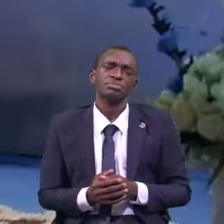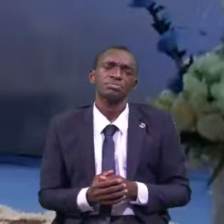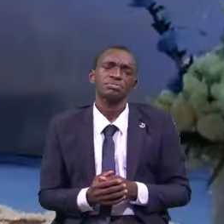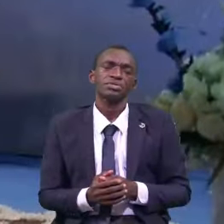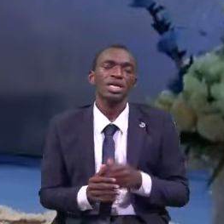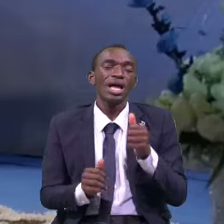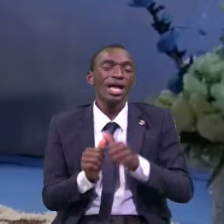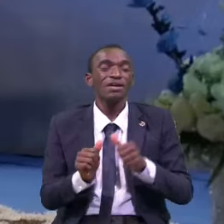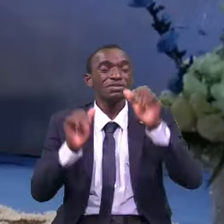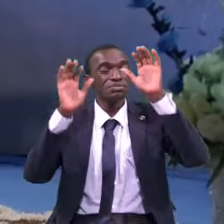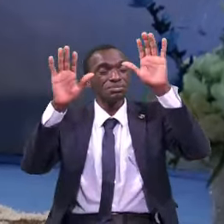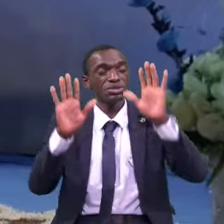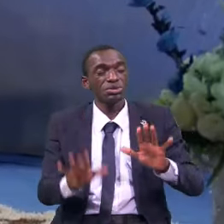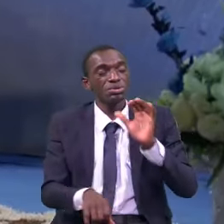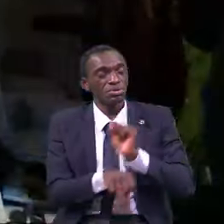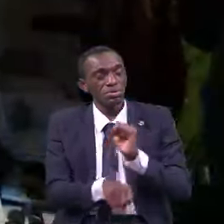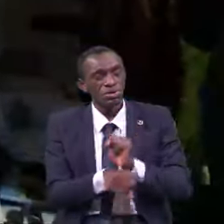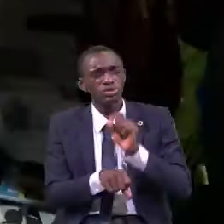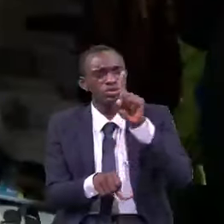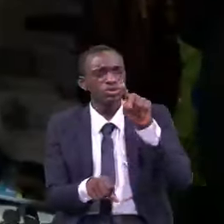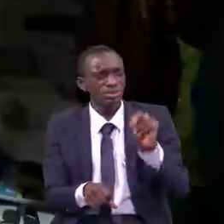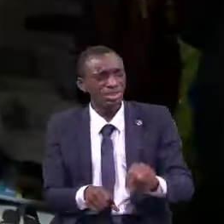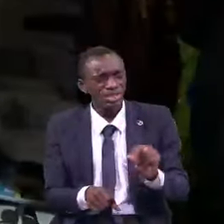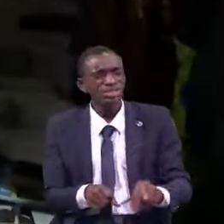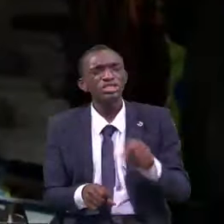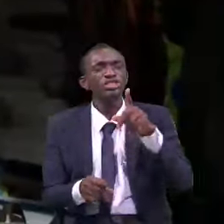Every miracle you need, you have now.